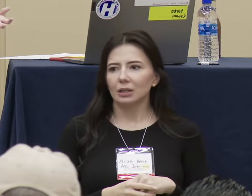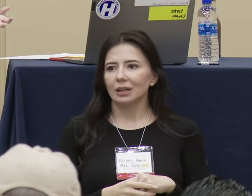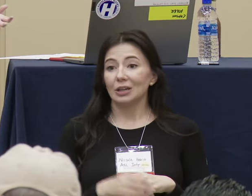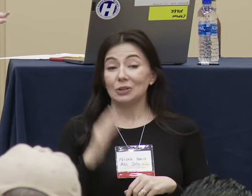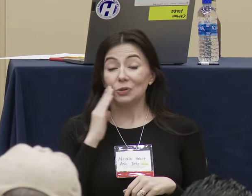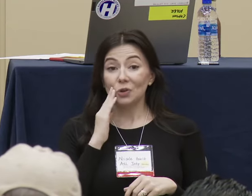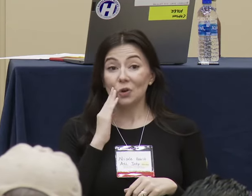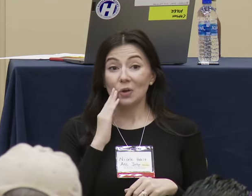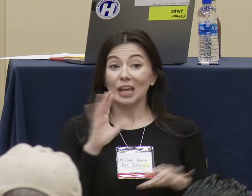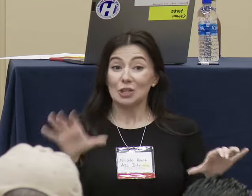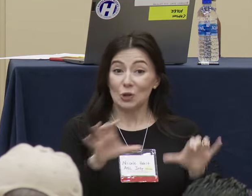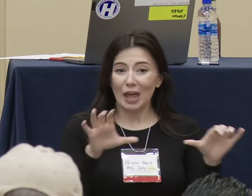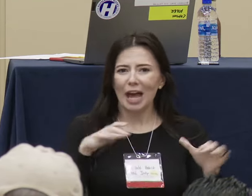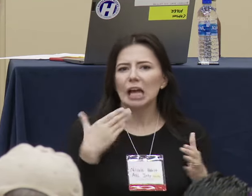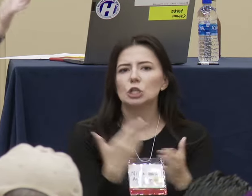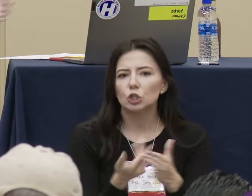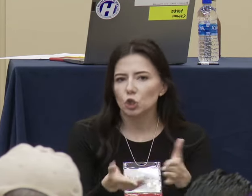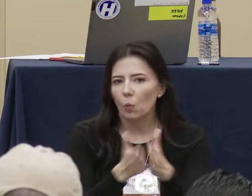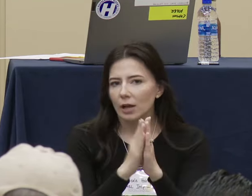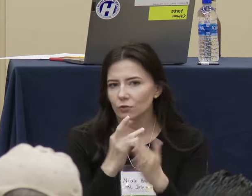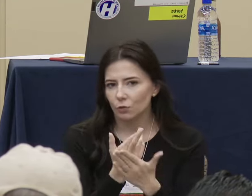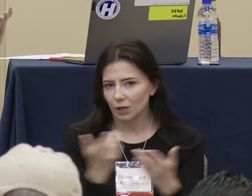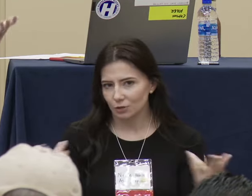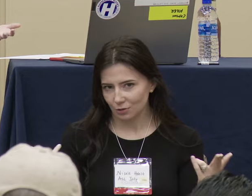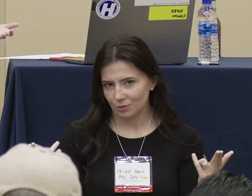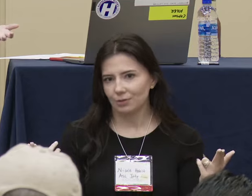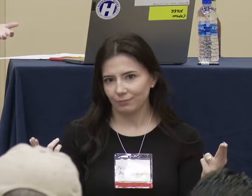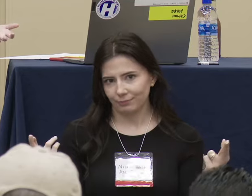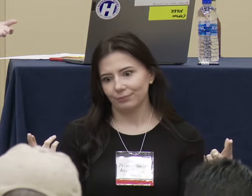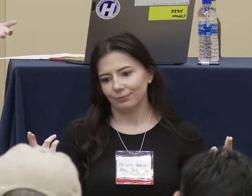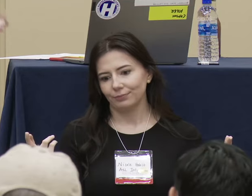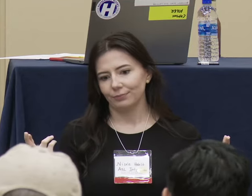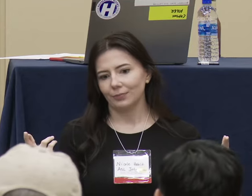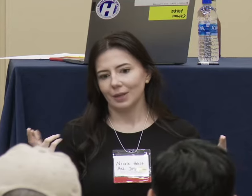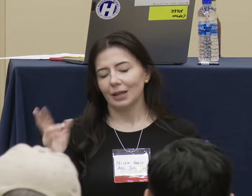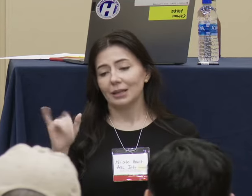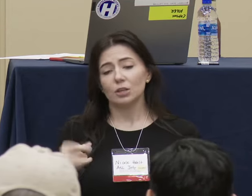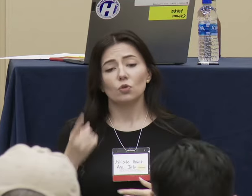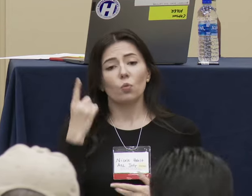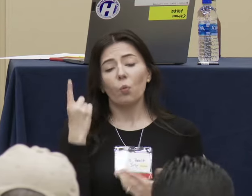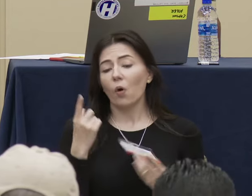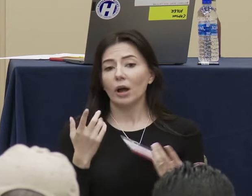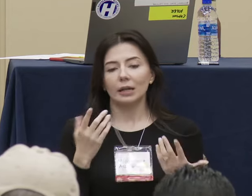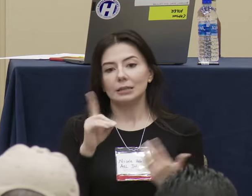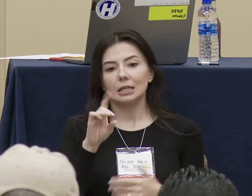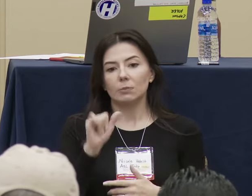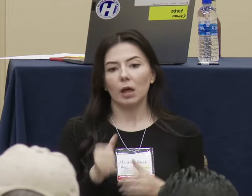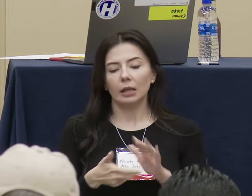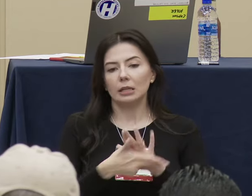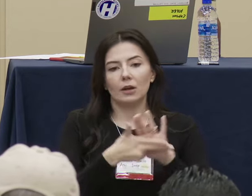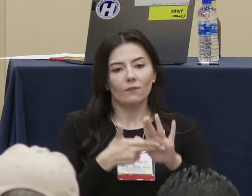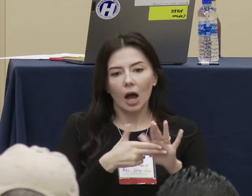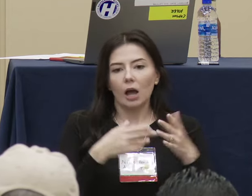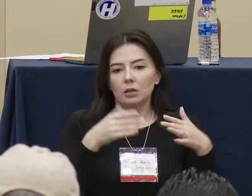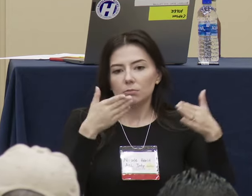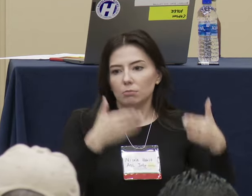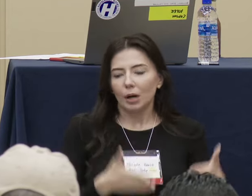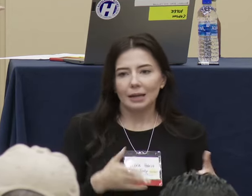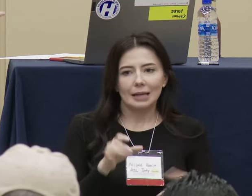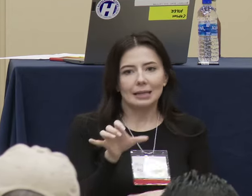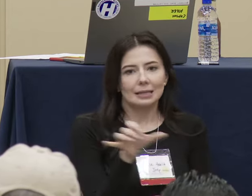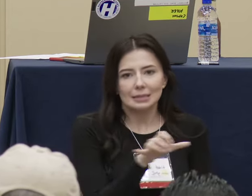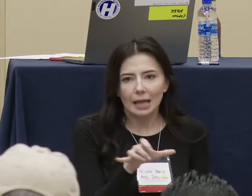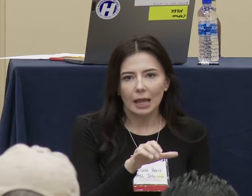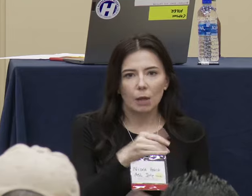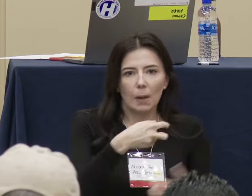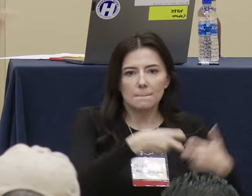resources, right? So this is just one example. You can see how disability defined. The person is still exactly the same, has the same impairment or